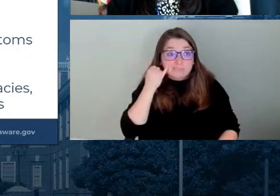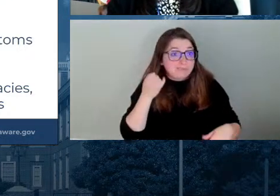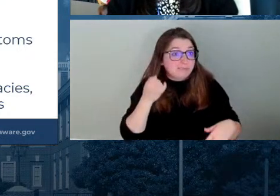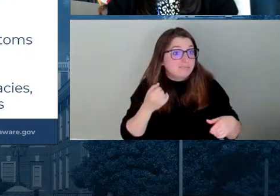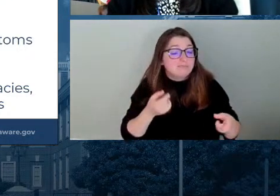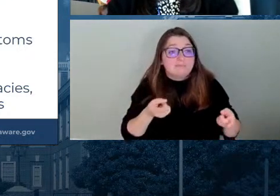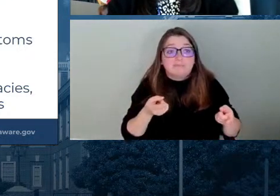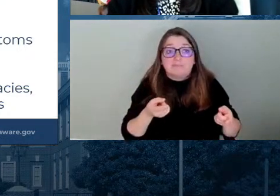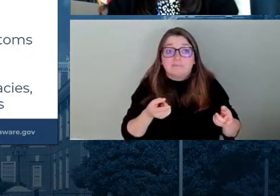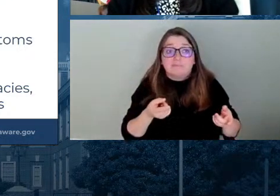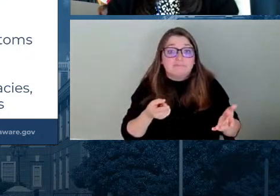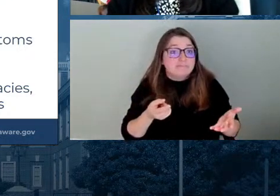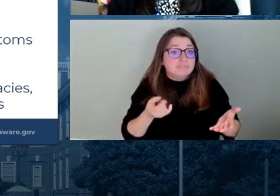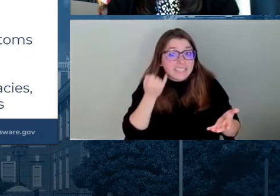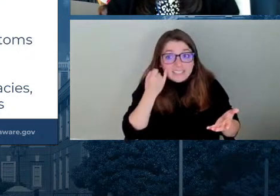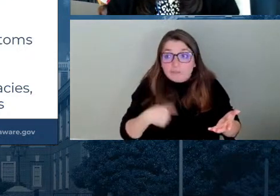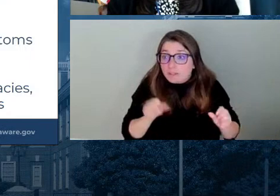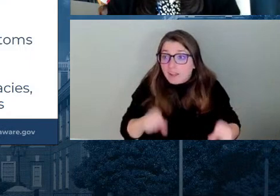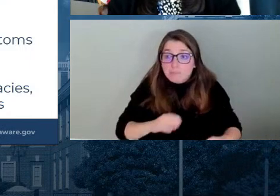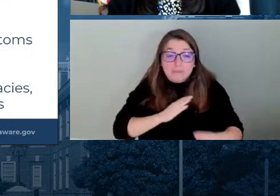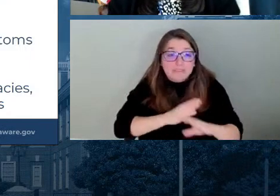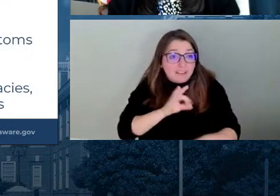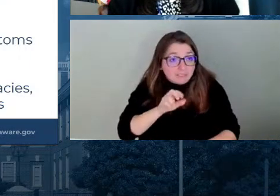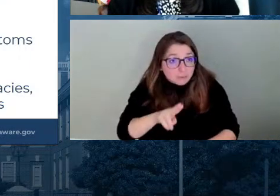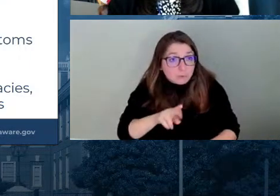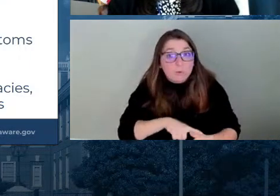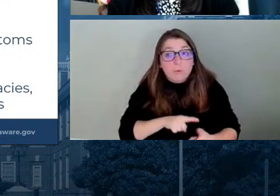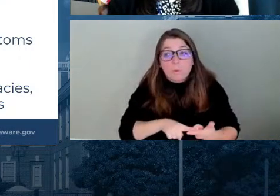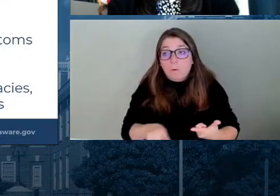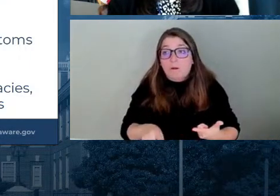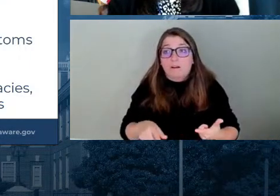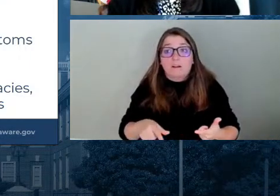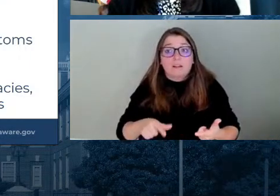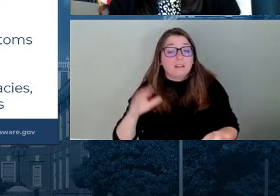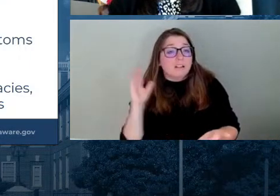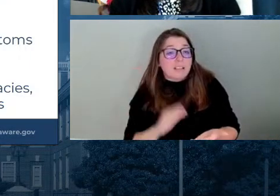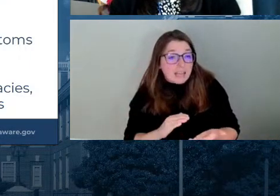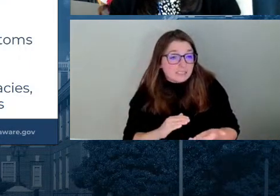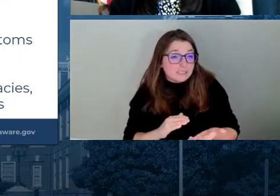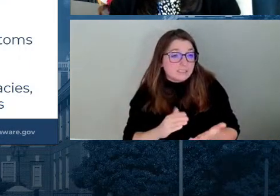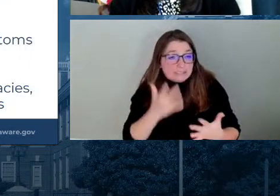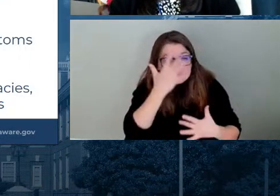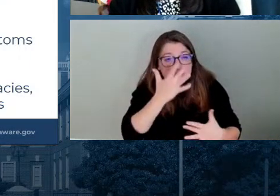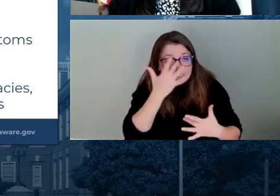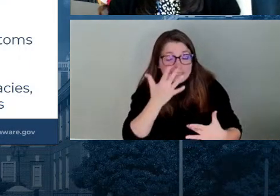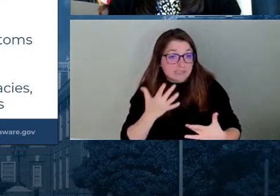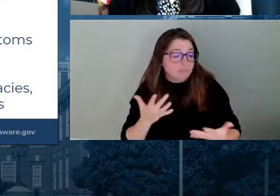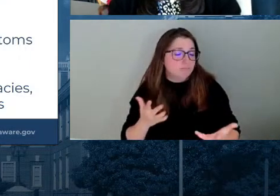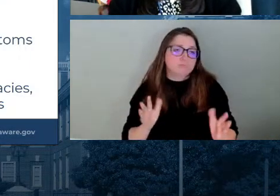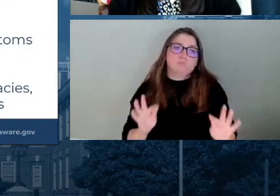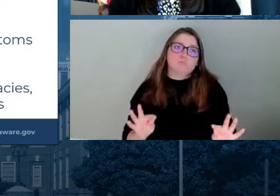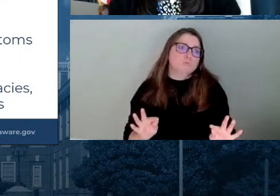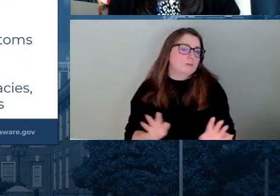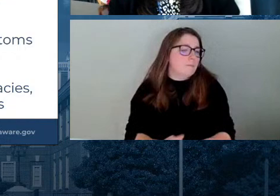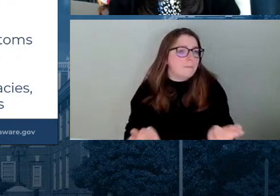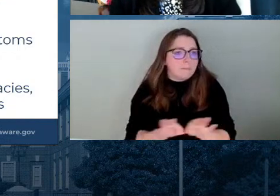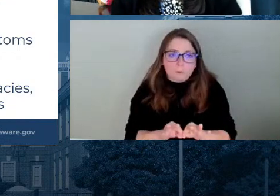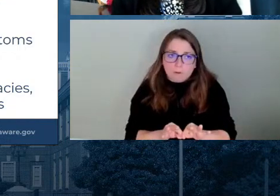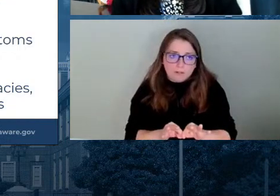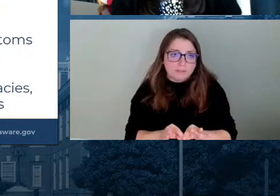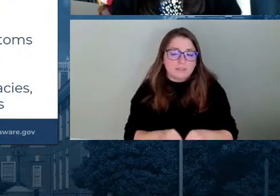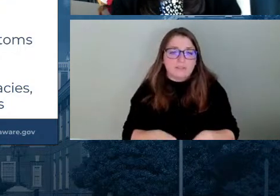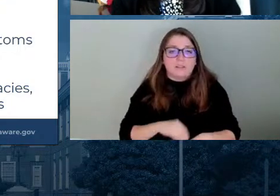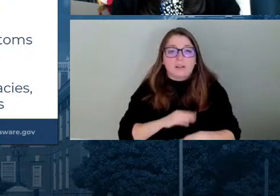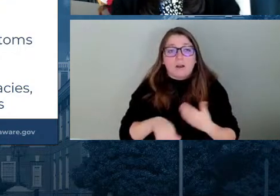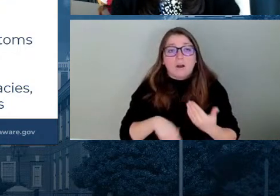severe such that it doesn't result in a hospitalization is going to be really important this winter. All Delawareans 6